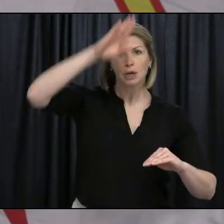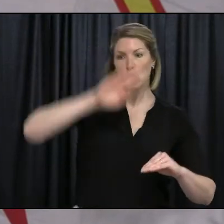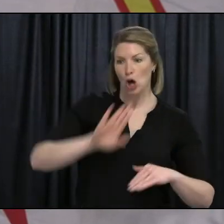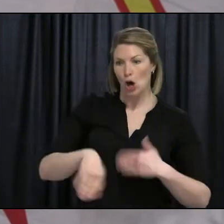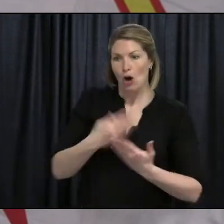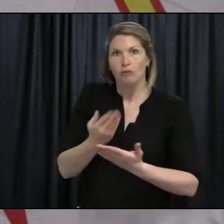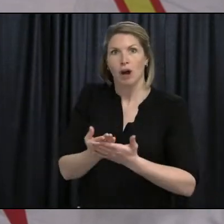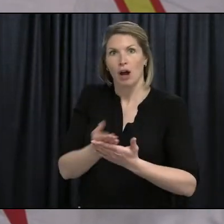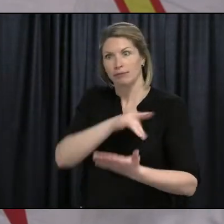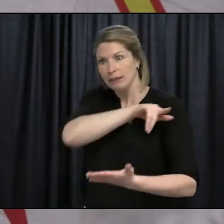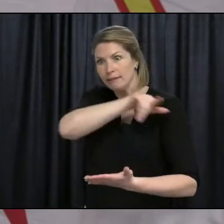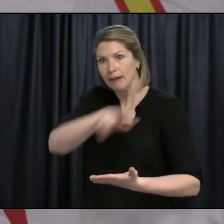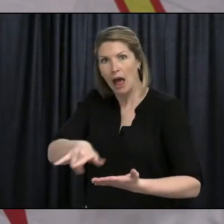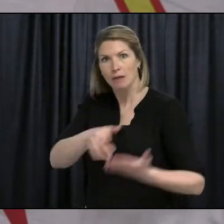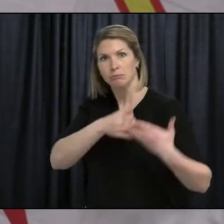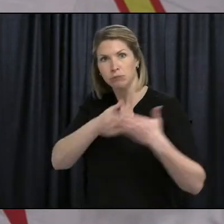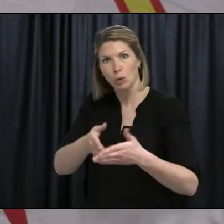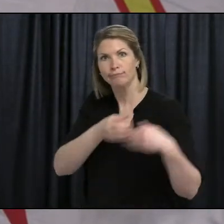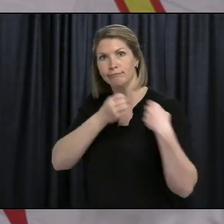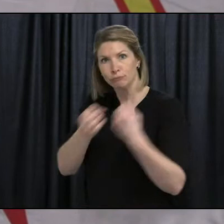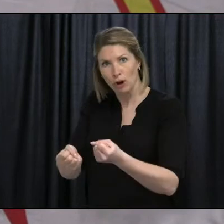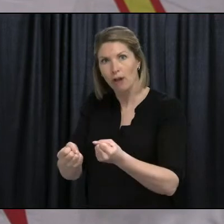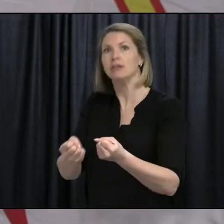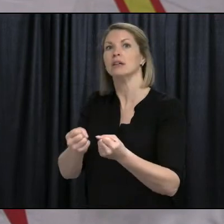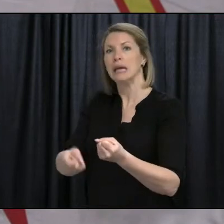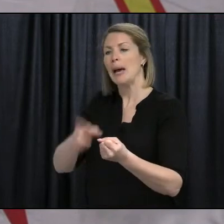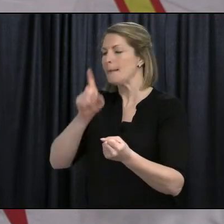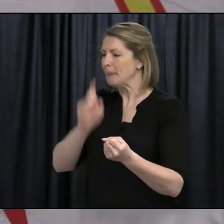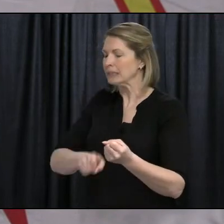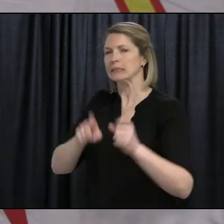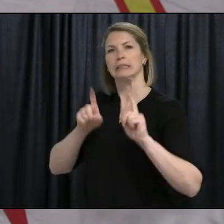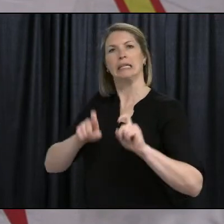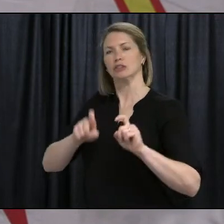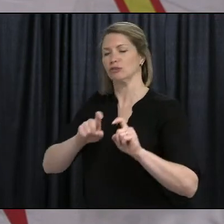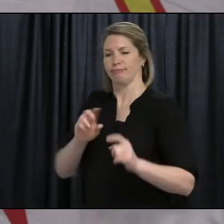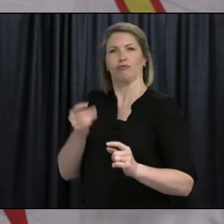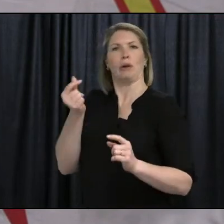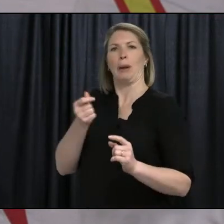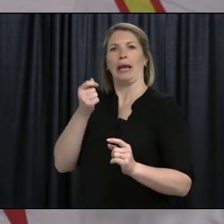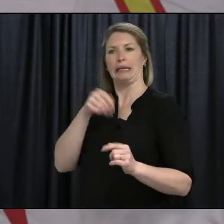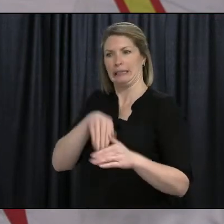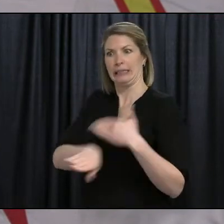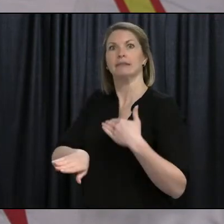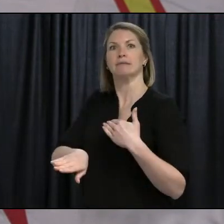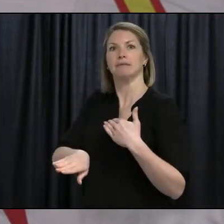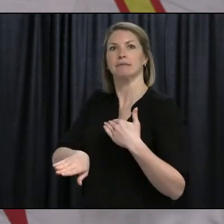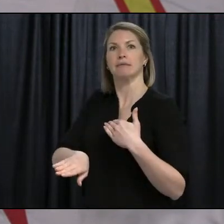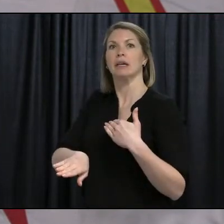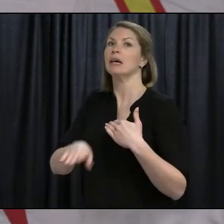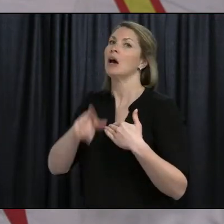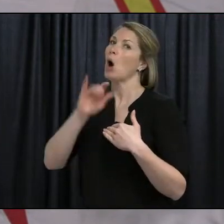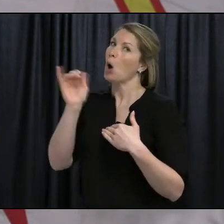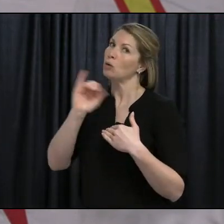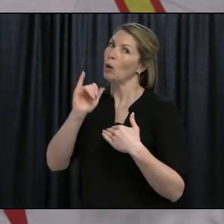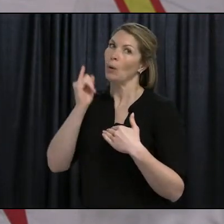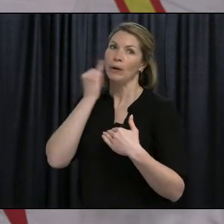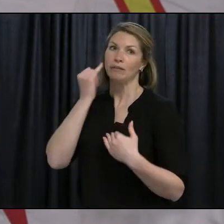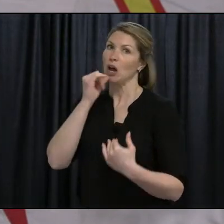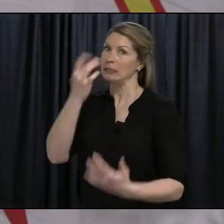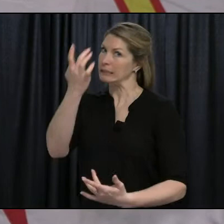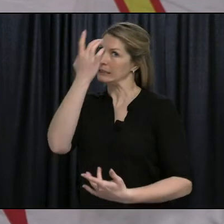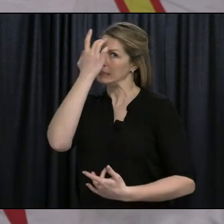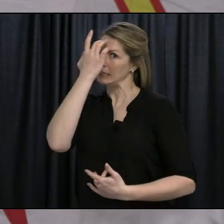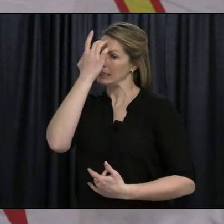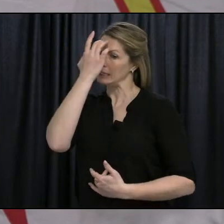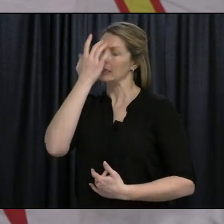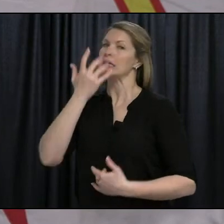self-isolation arrangements. Asymptomatic travelers who can self-isolate fully away from others are required to be tested